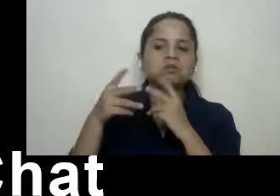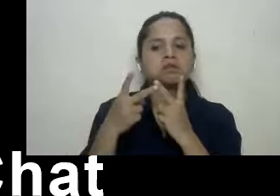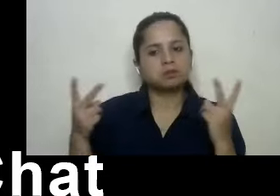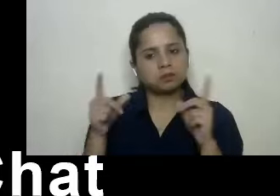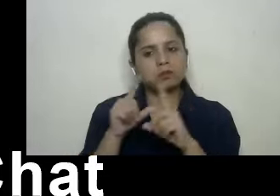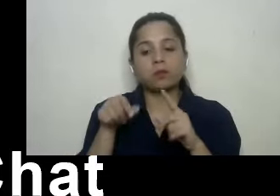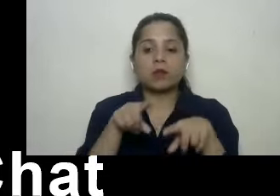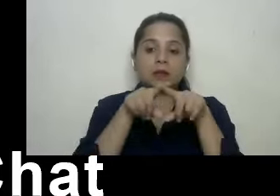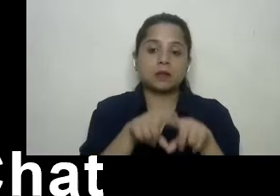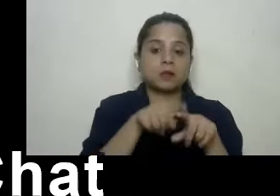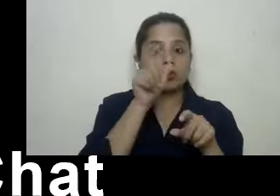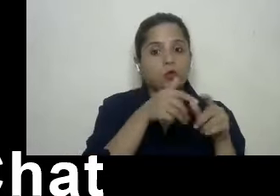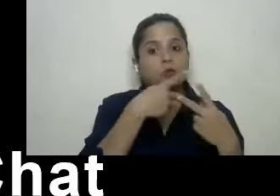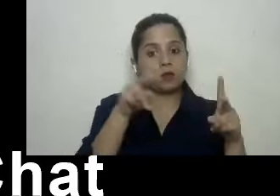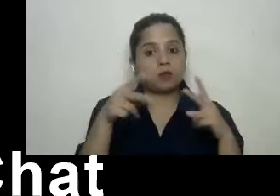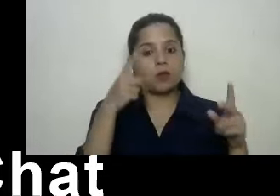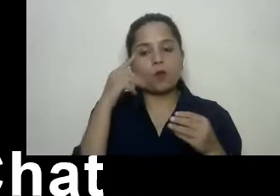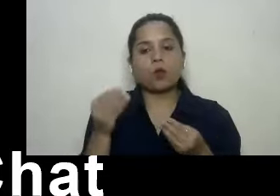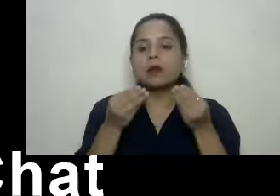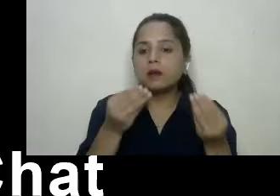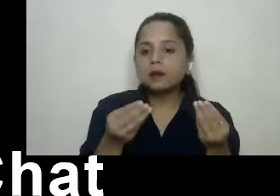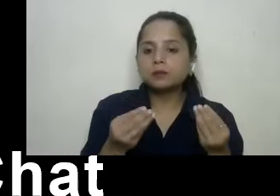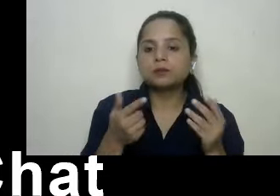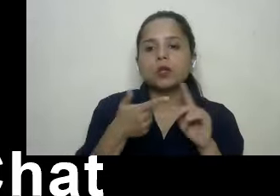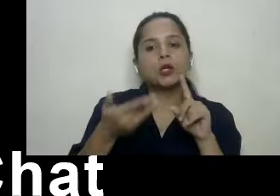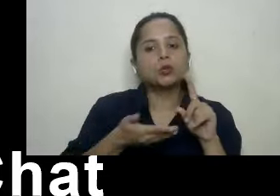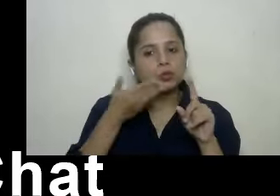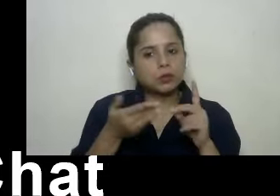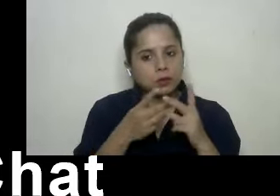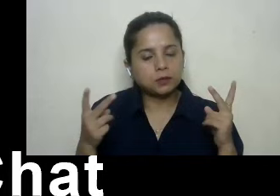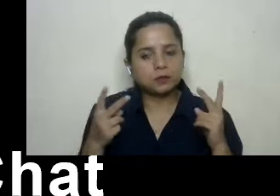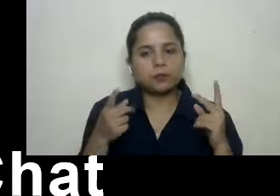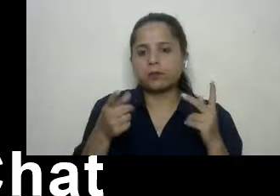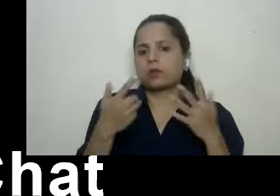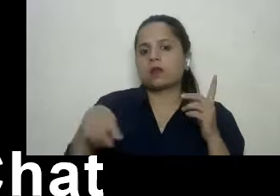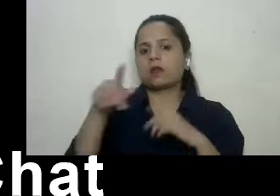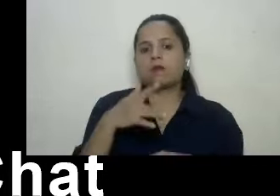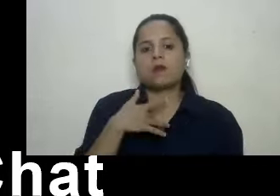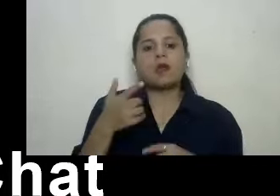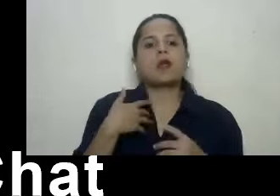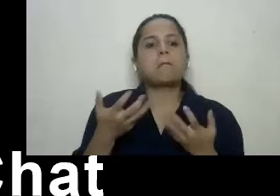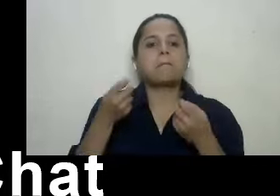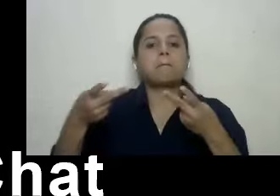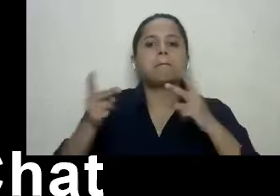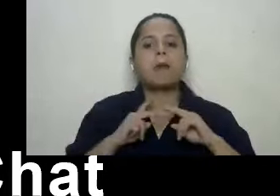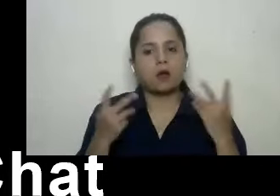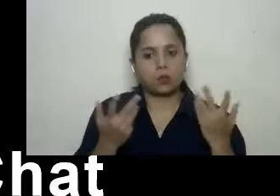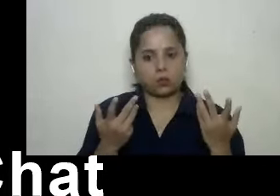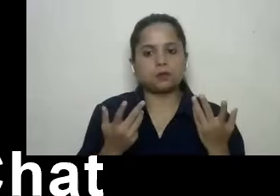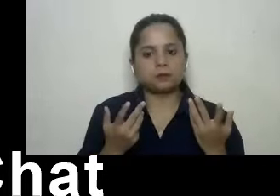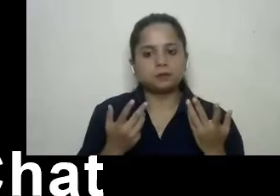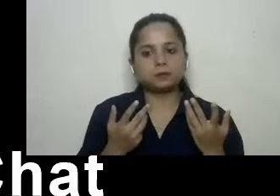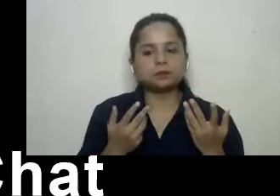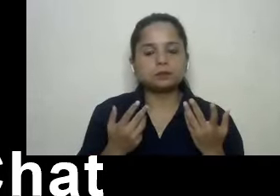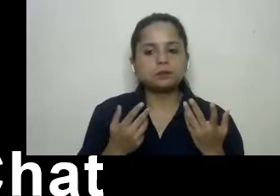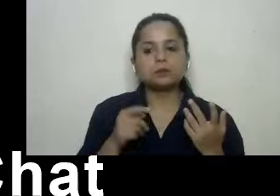on human beings for providing, training it. So whatever we feed is what we get back. And